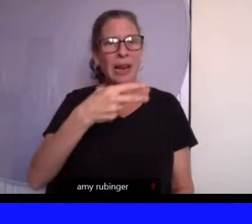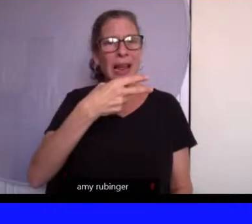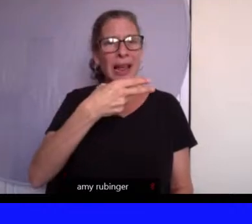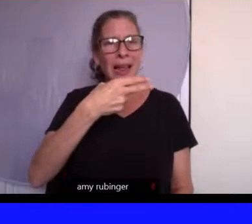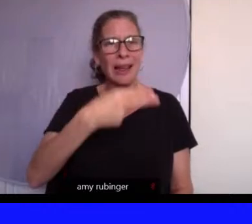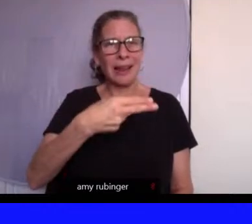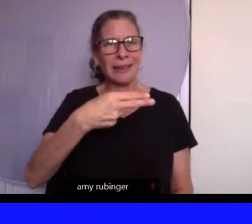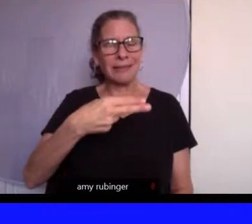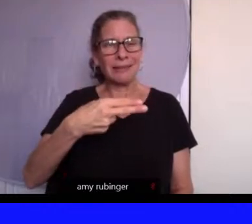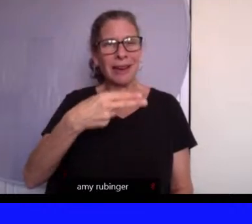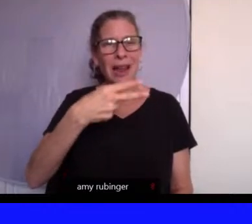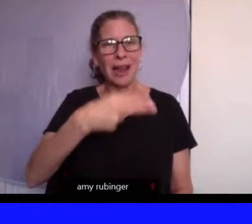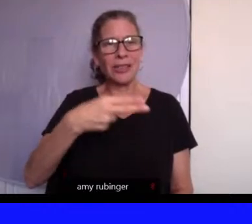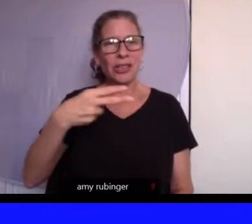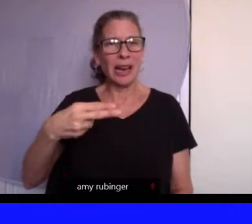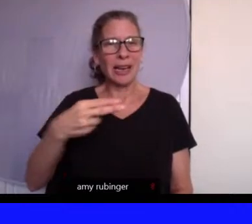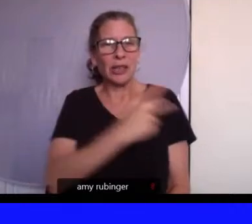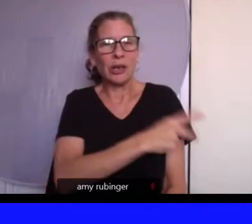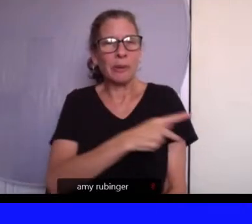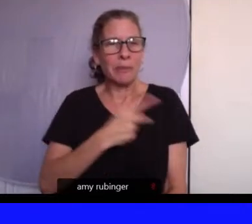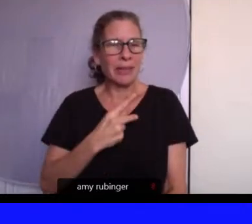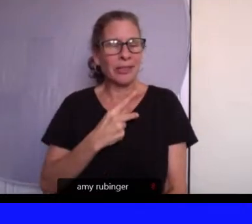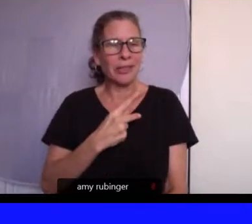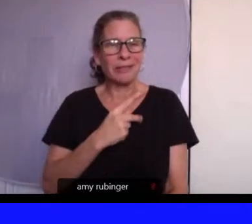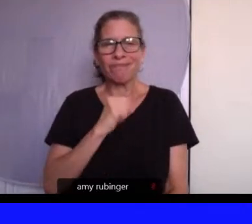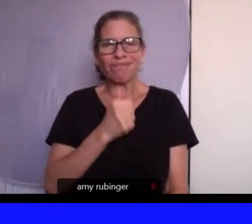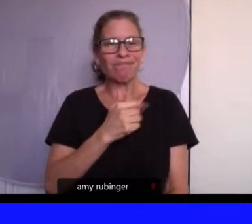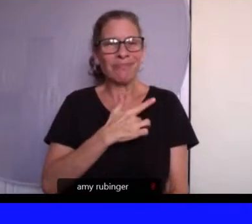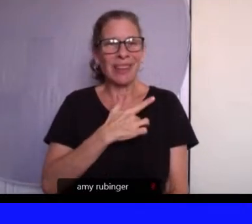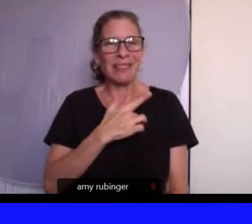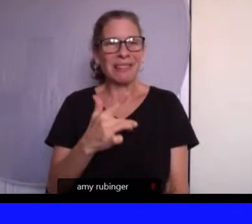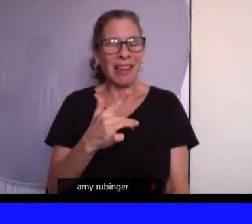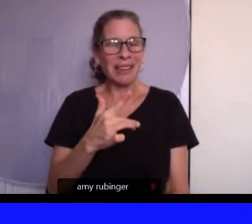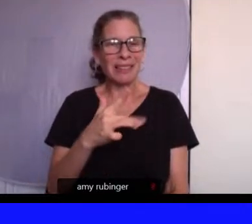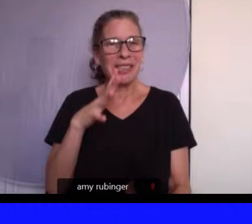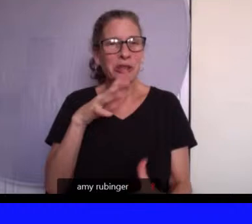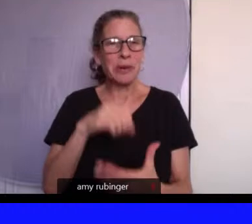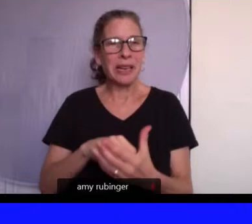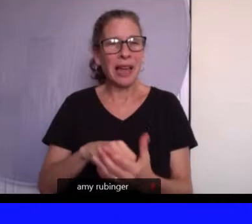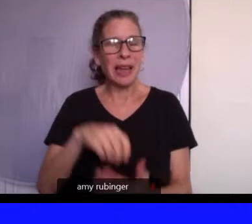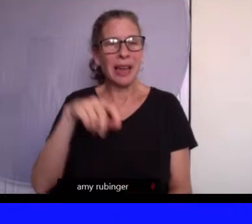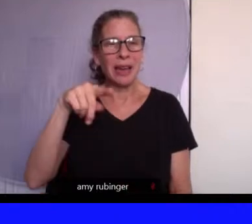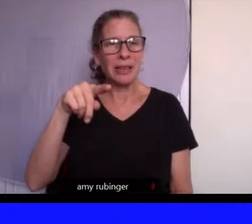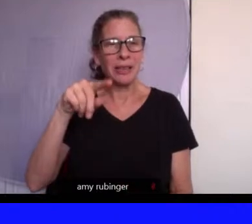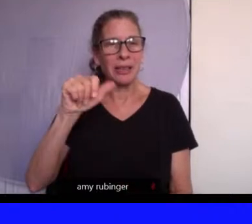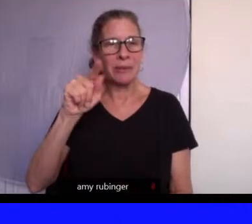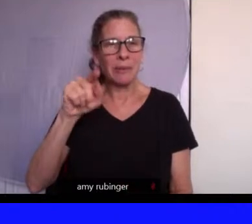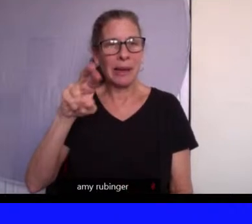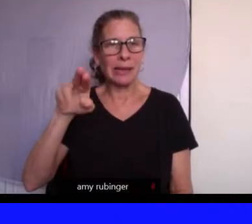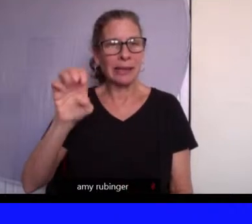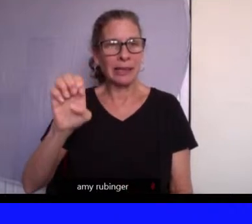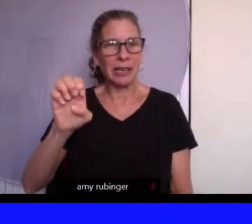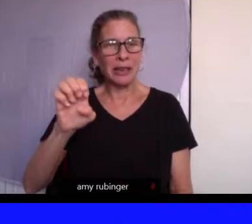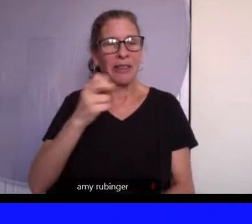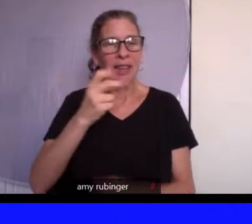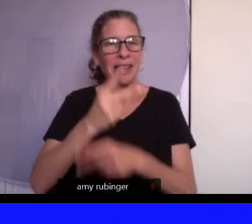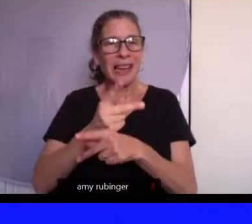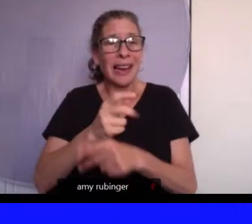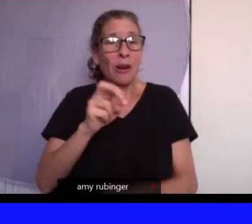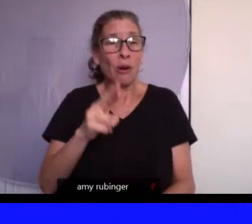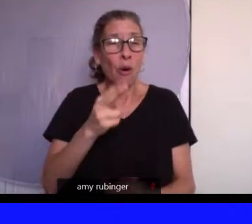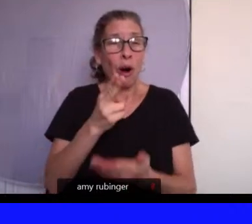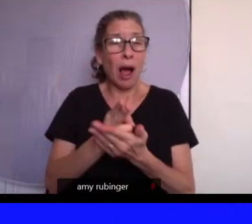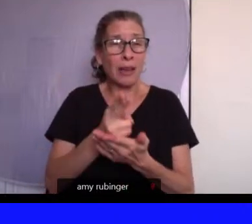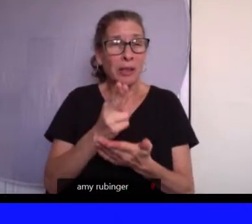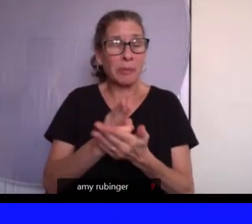engage in palliative care really requires, from what we've seen, that patient work